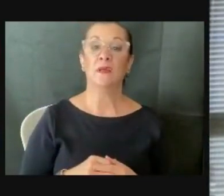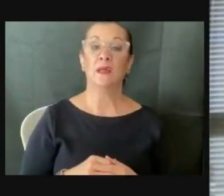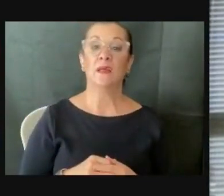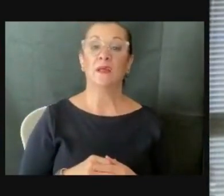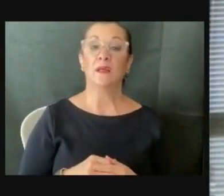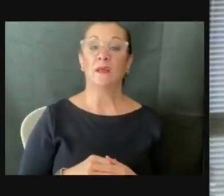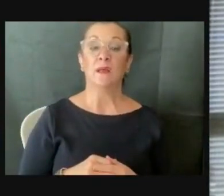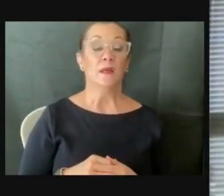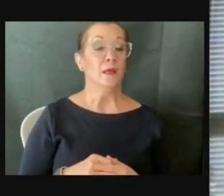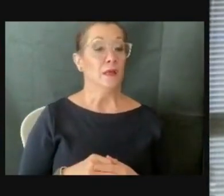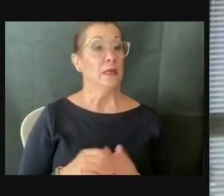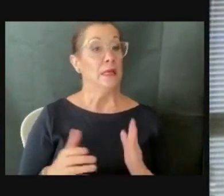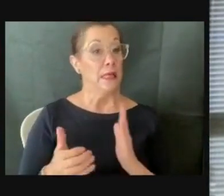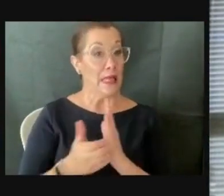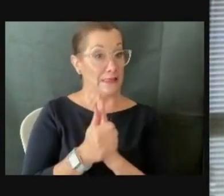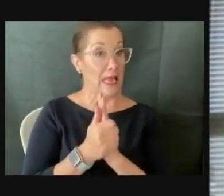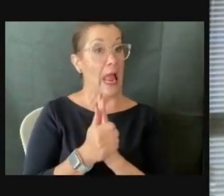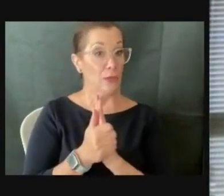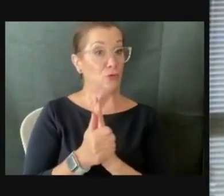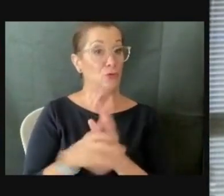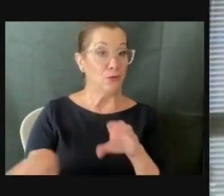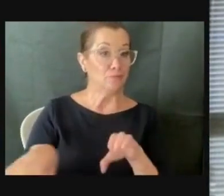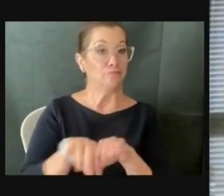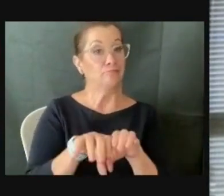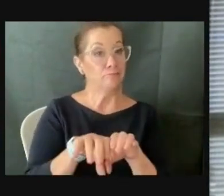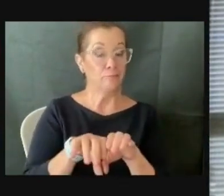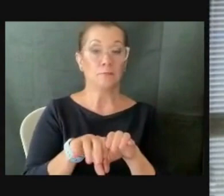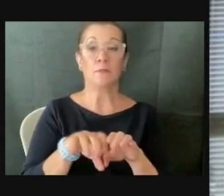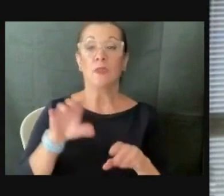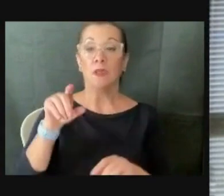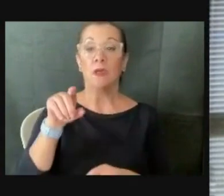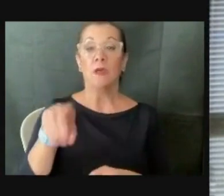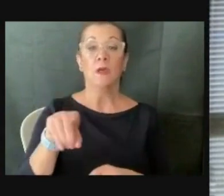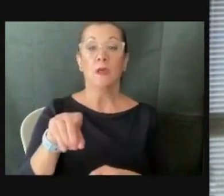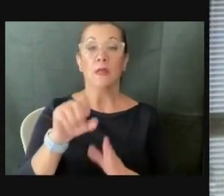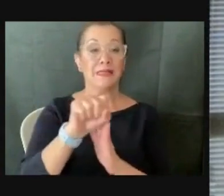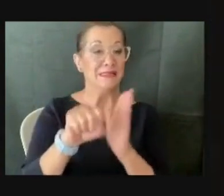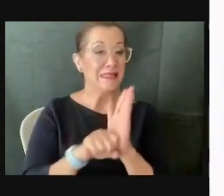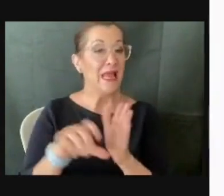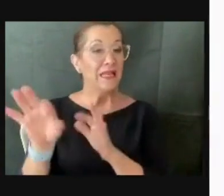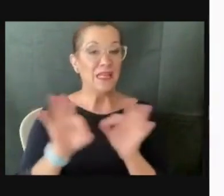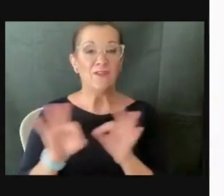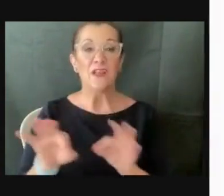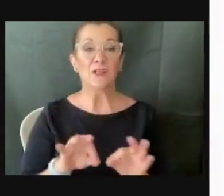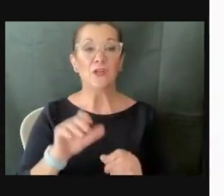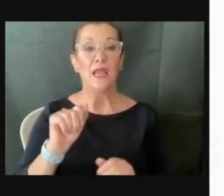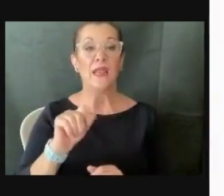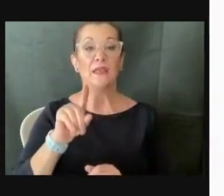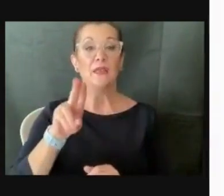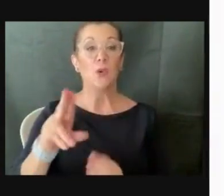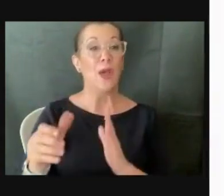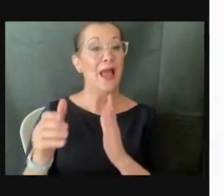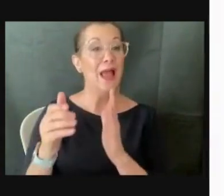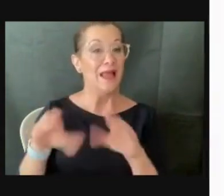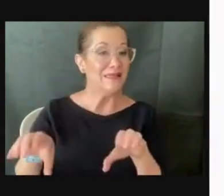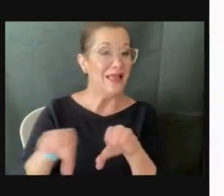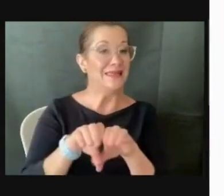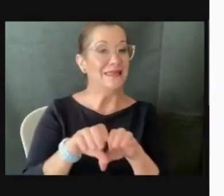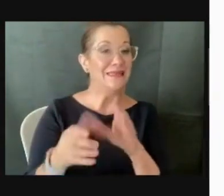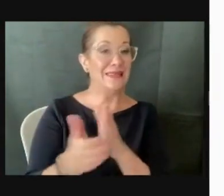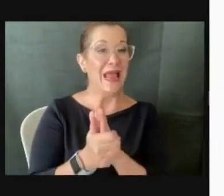So starting with attached ADUs, this by state definition is an ADU that is attached to the primary